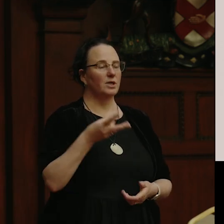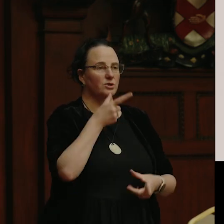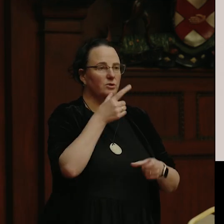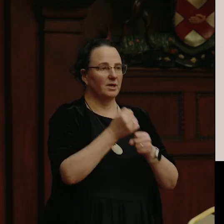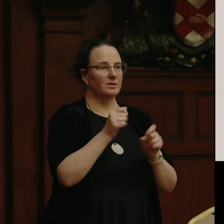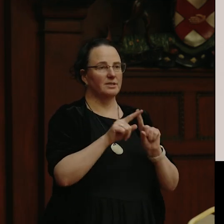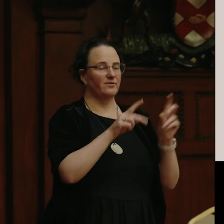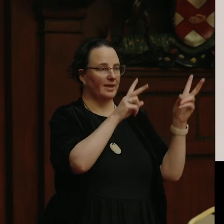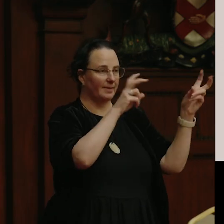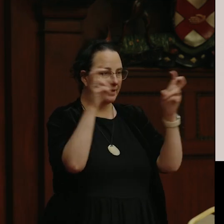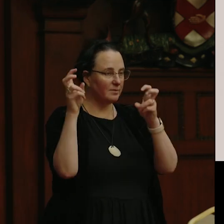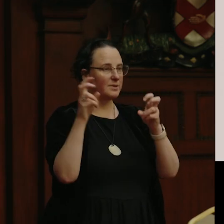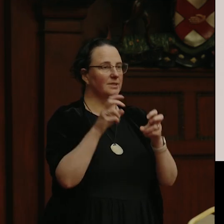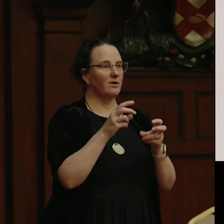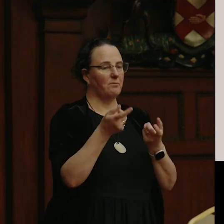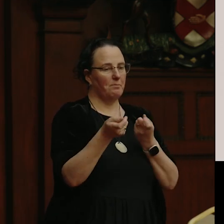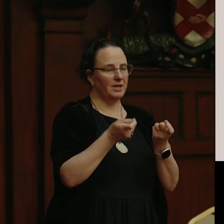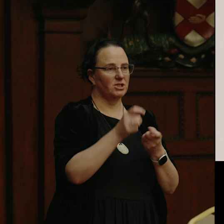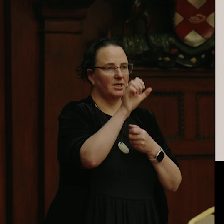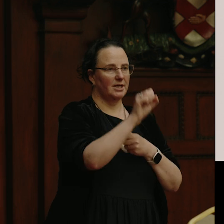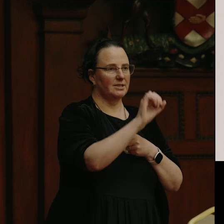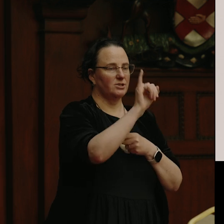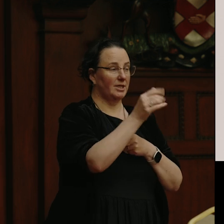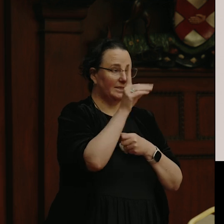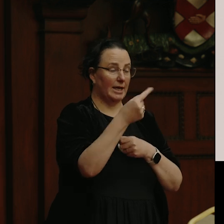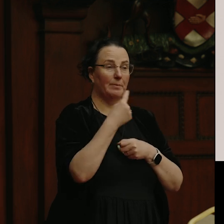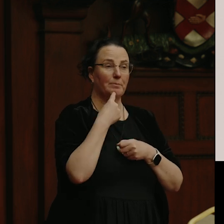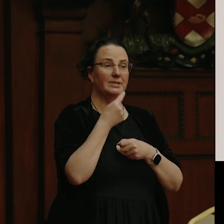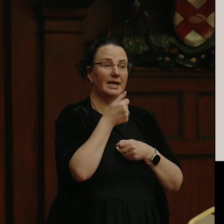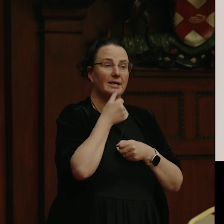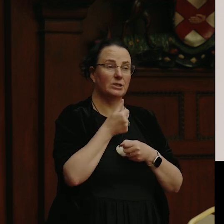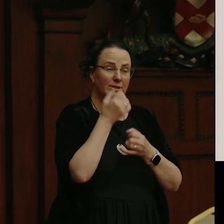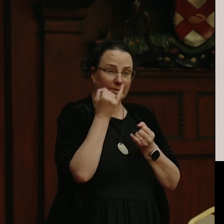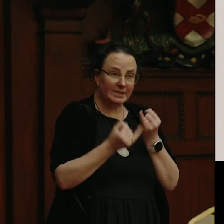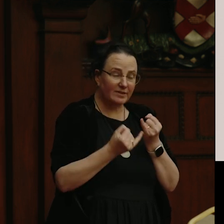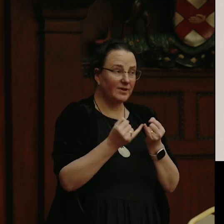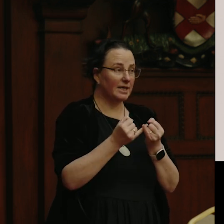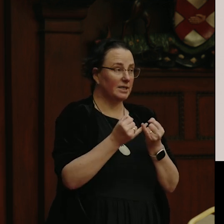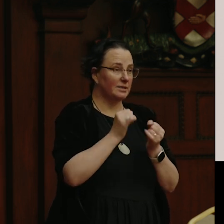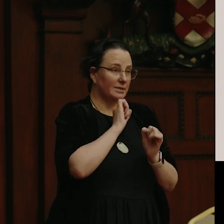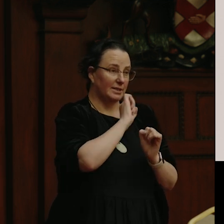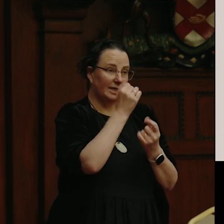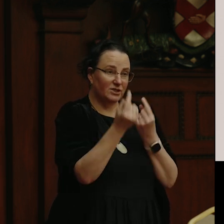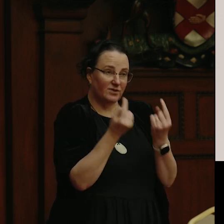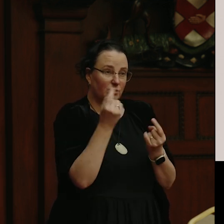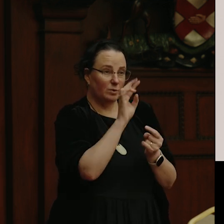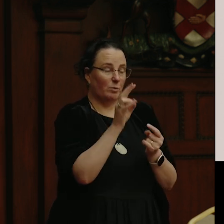general themes and the management of Sjögren's, but we won't be able to be in a position to kind of answer specific questions around patient care, if that's